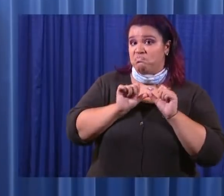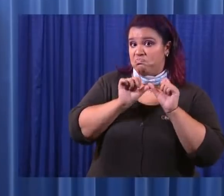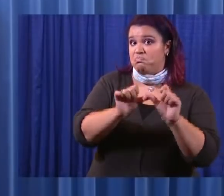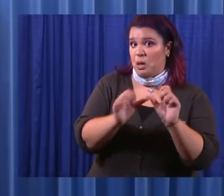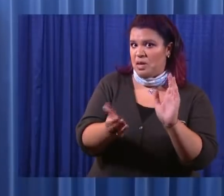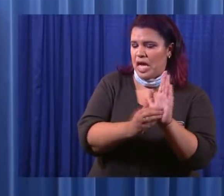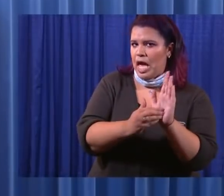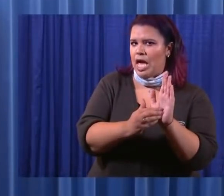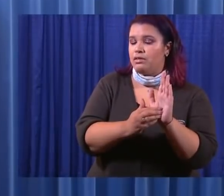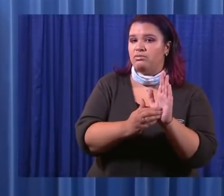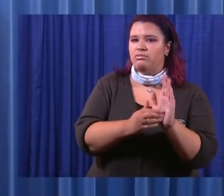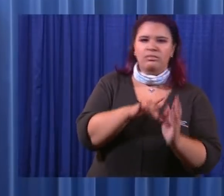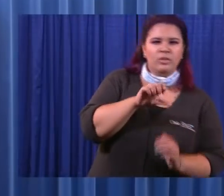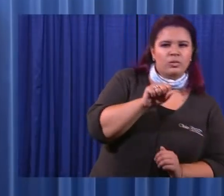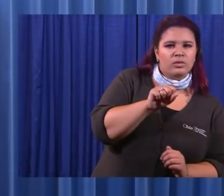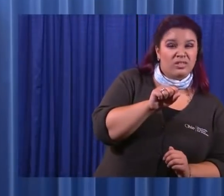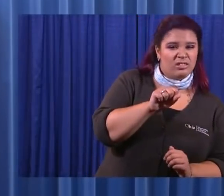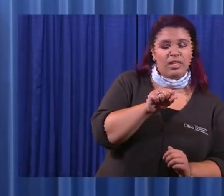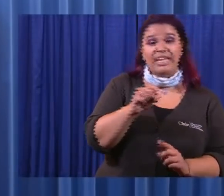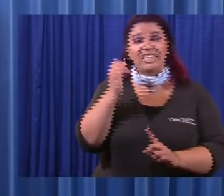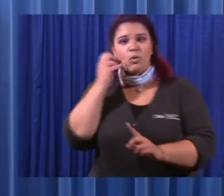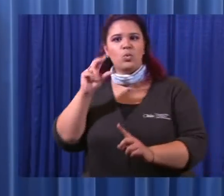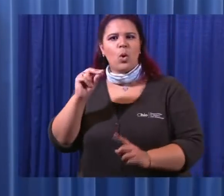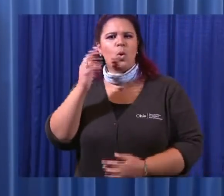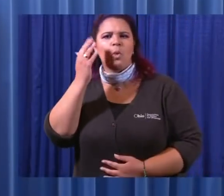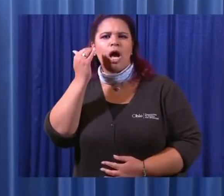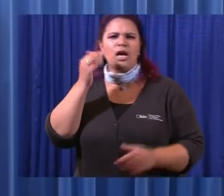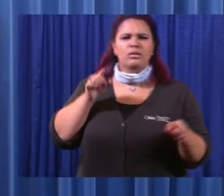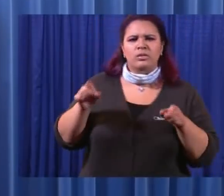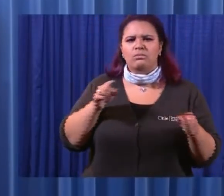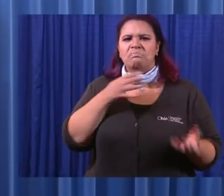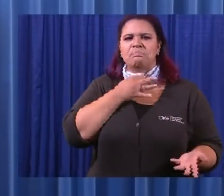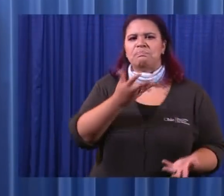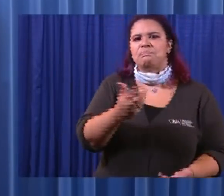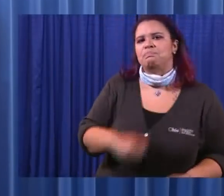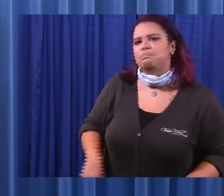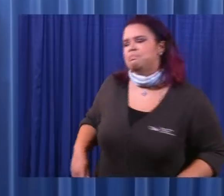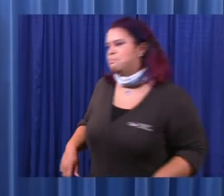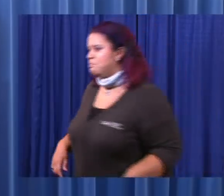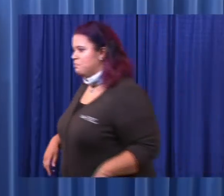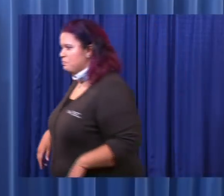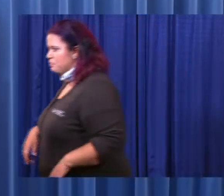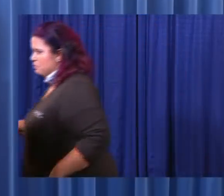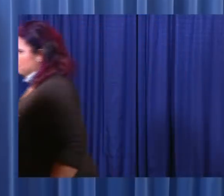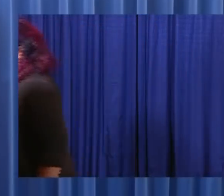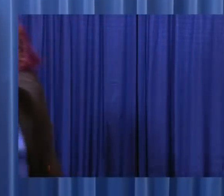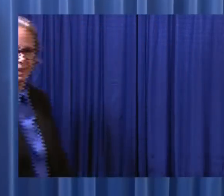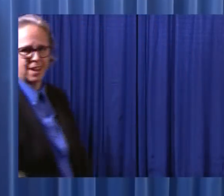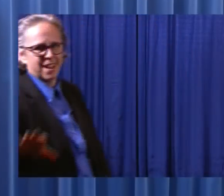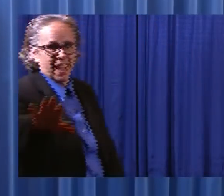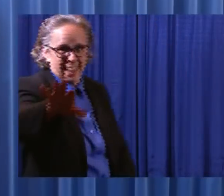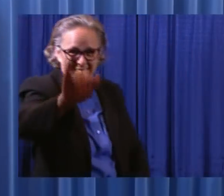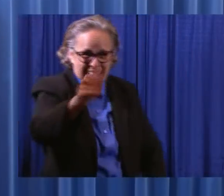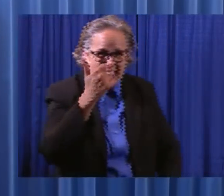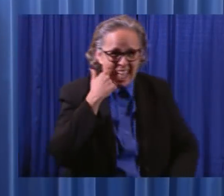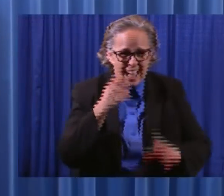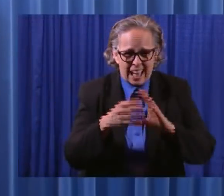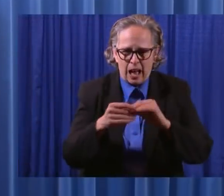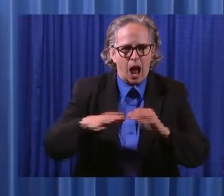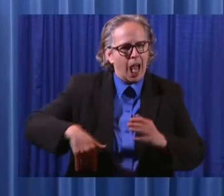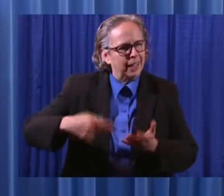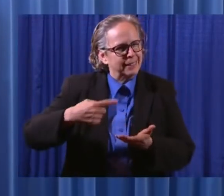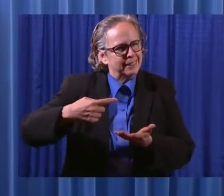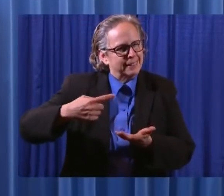Look, we're still looking at that. We're trying to come up with what the new guidelines should be.